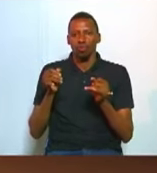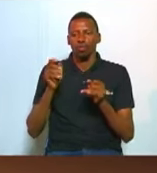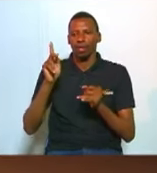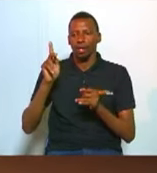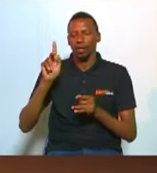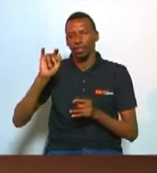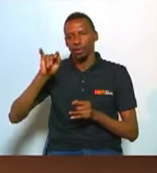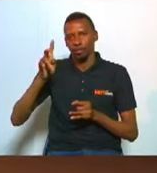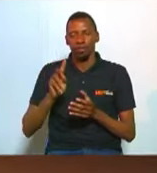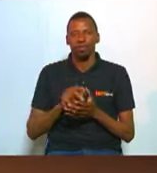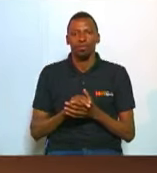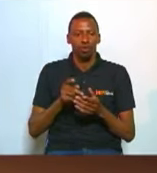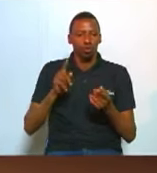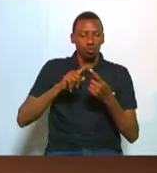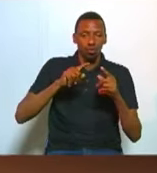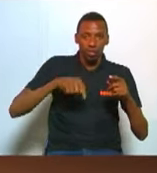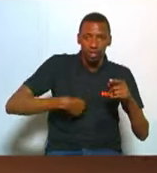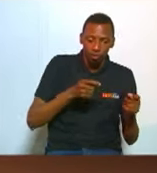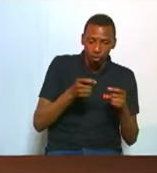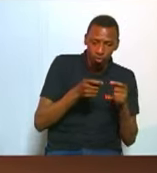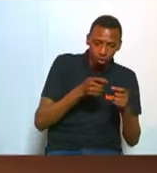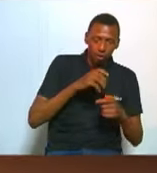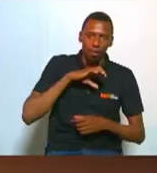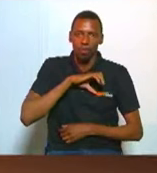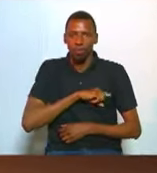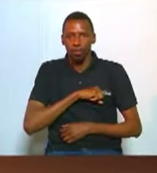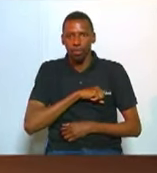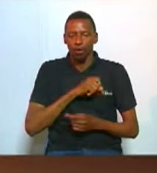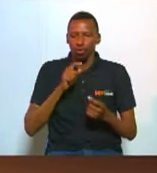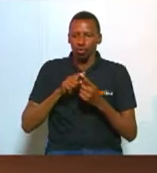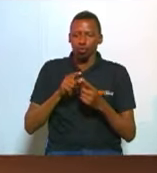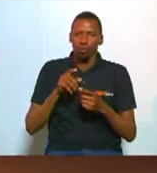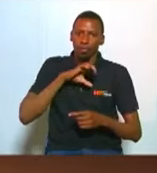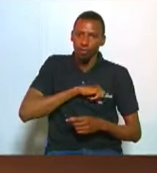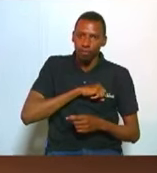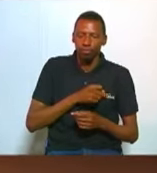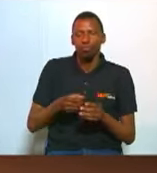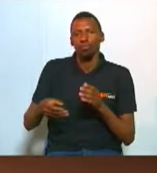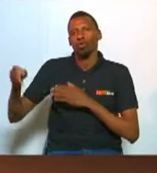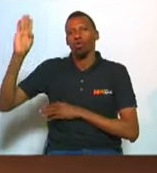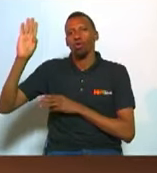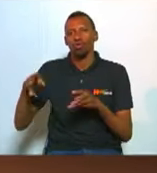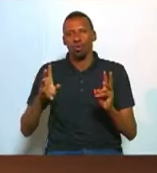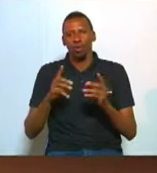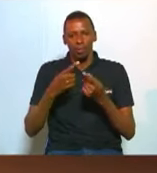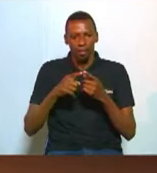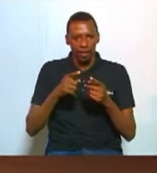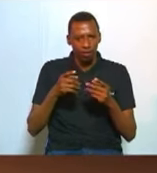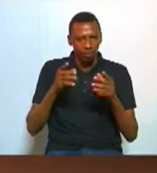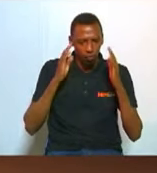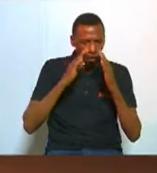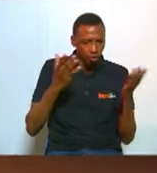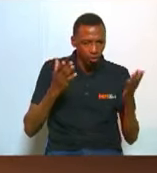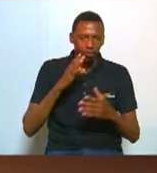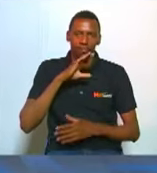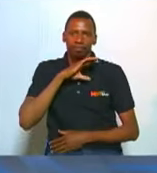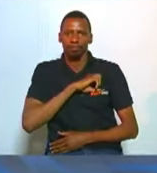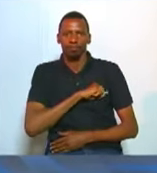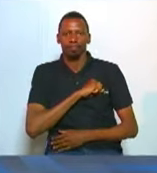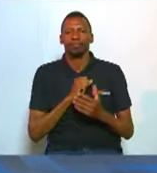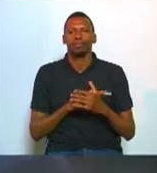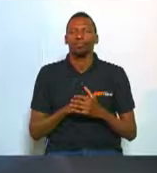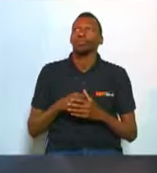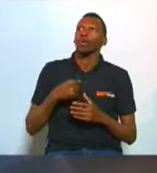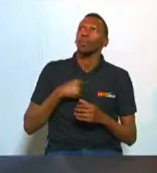To perseverance, godliness. I will not go there, but let's see perseverance. I remember when I